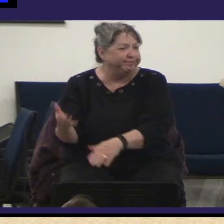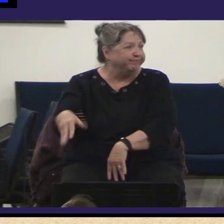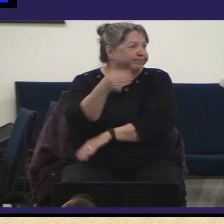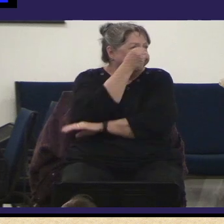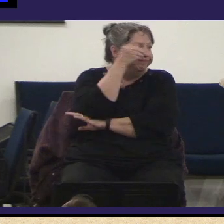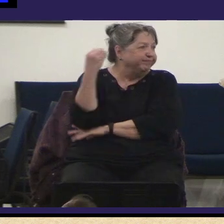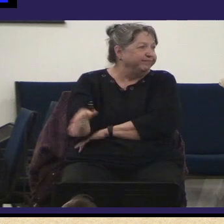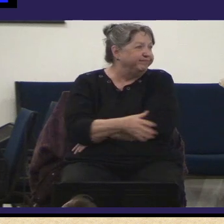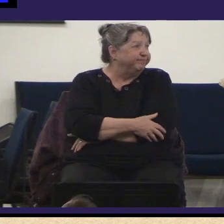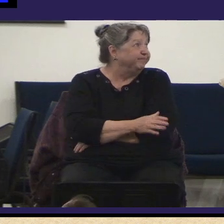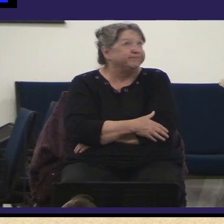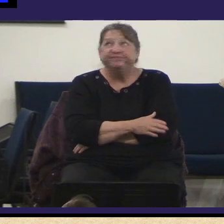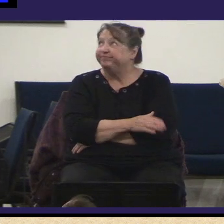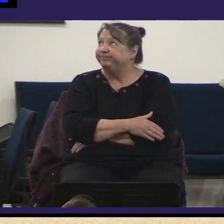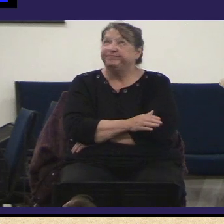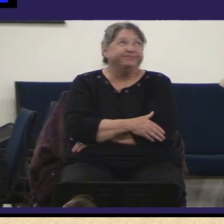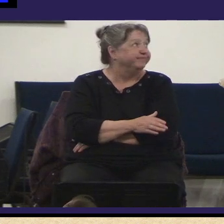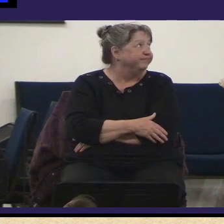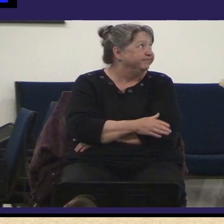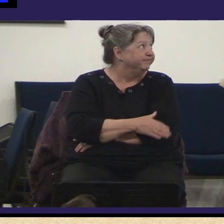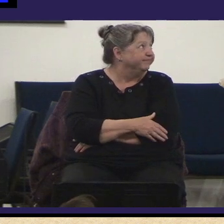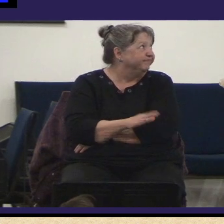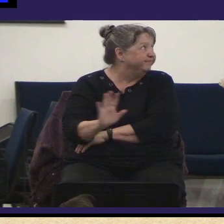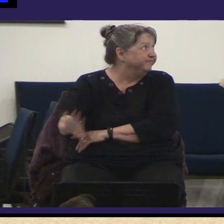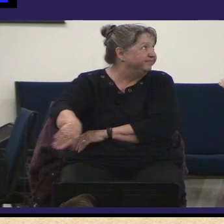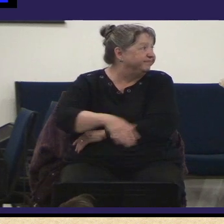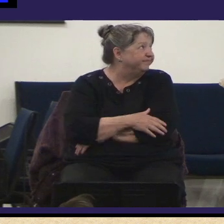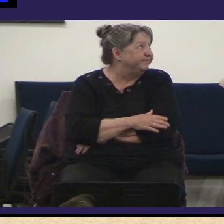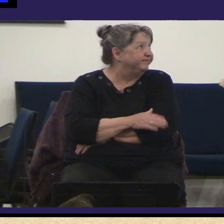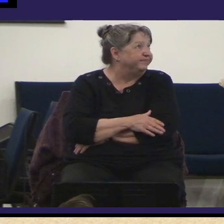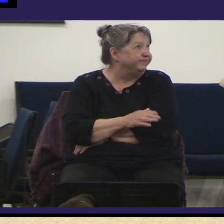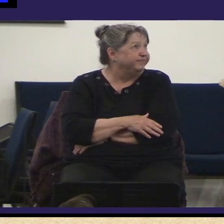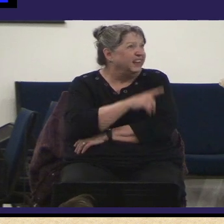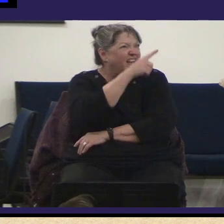book. And if we're not in this book, when the enemy